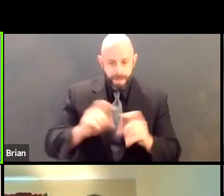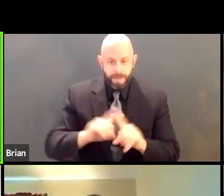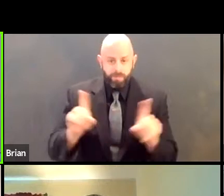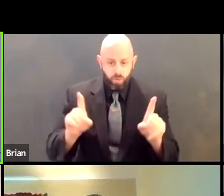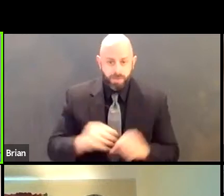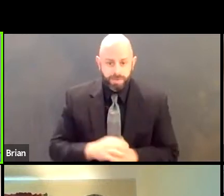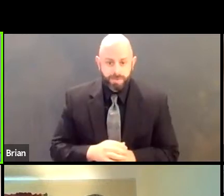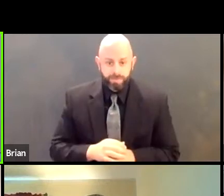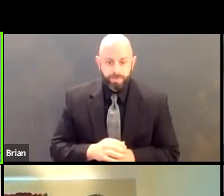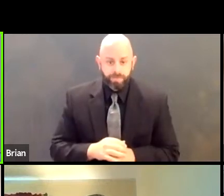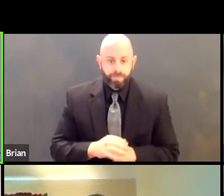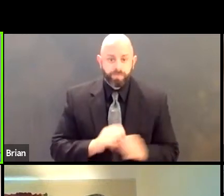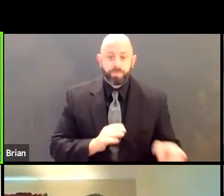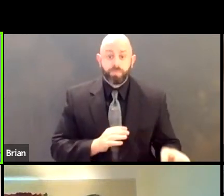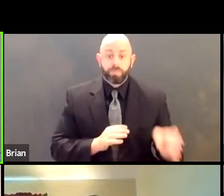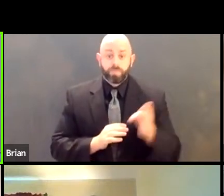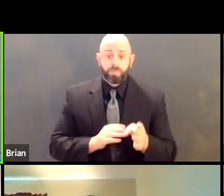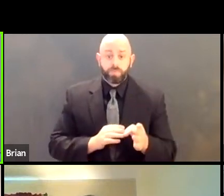Tim, let's hear from you next.